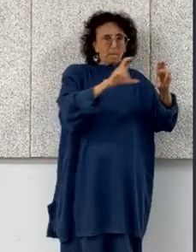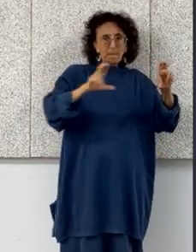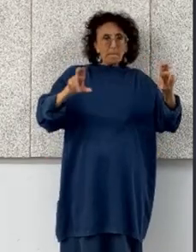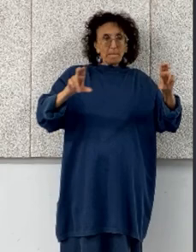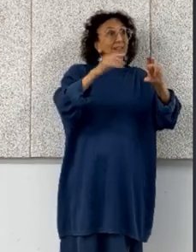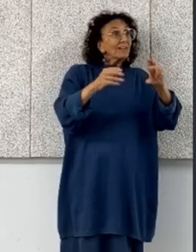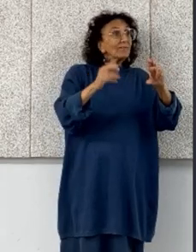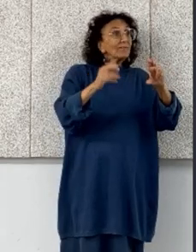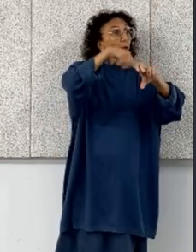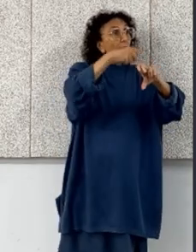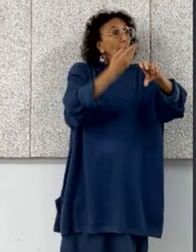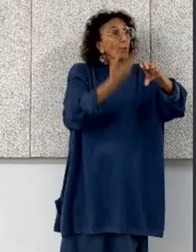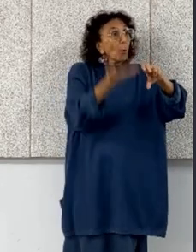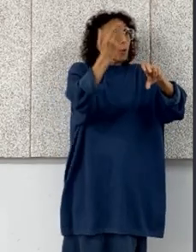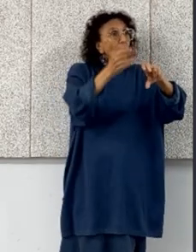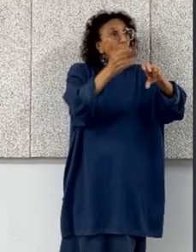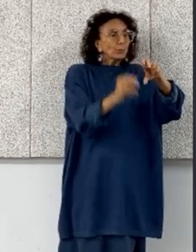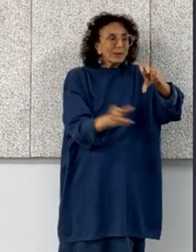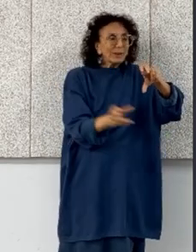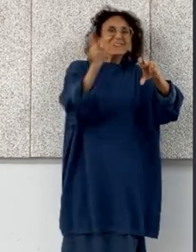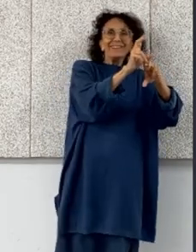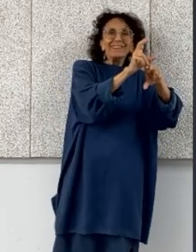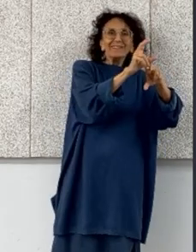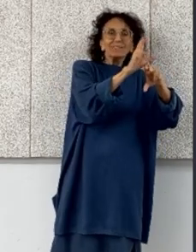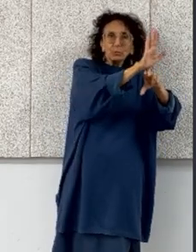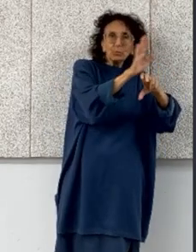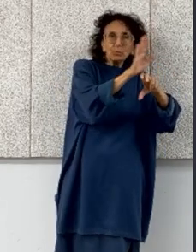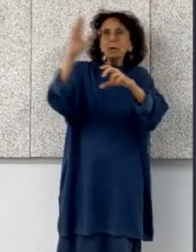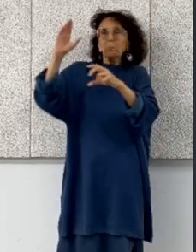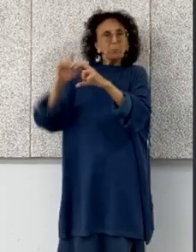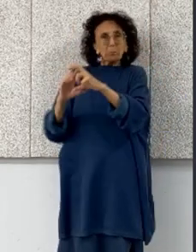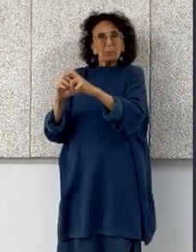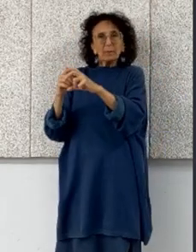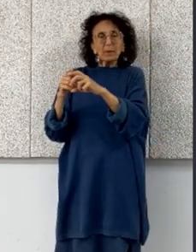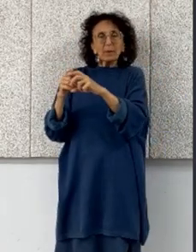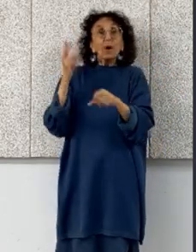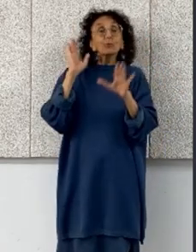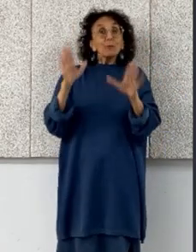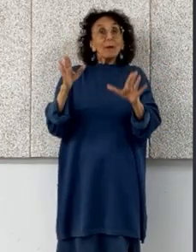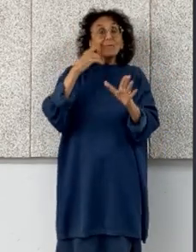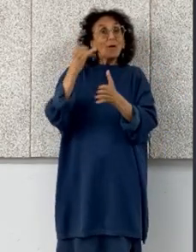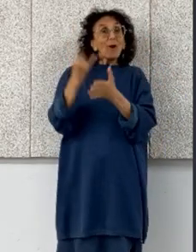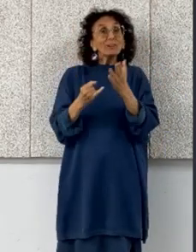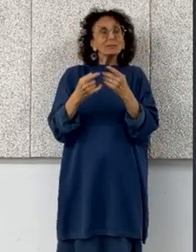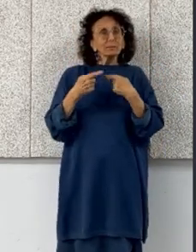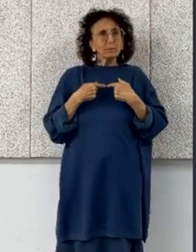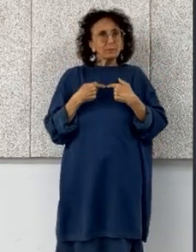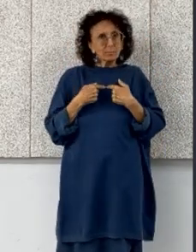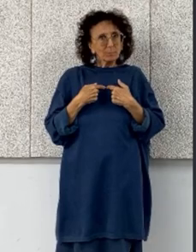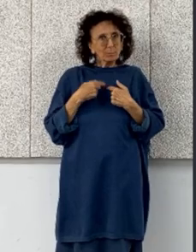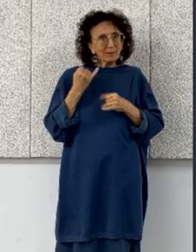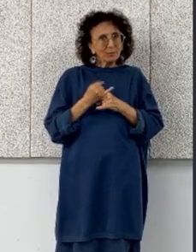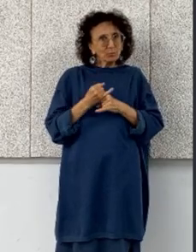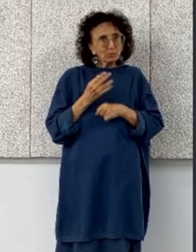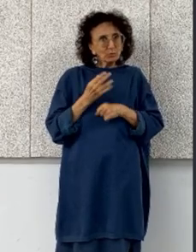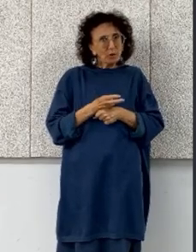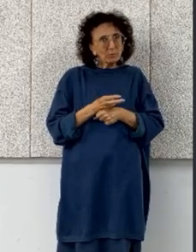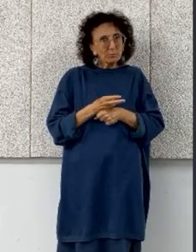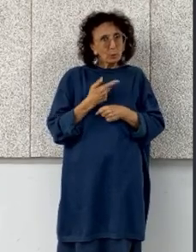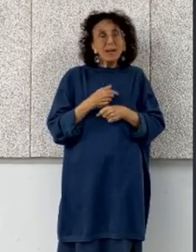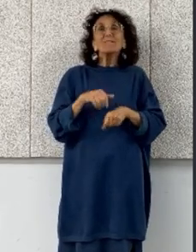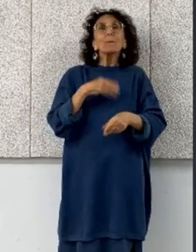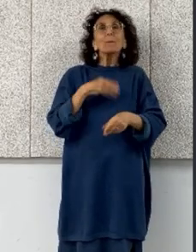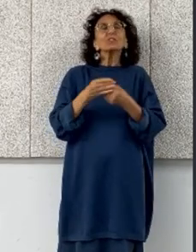people more. That's great for artists. That is hard for an institution that has a budget in place and things may change. I just had a